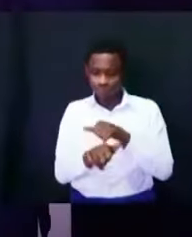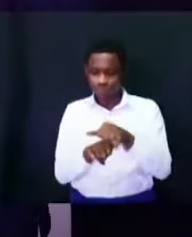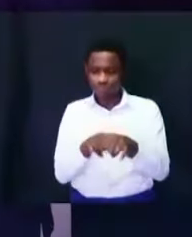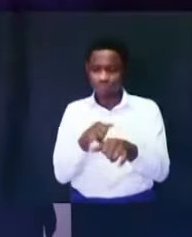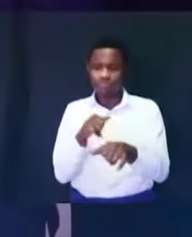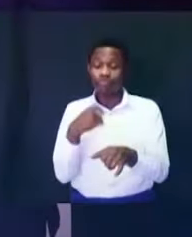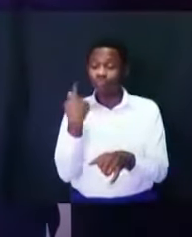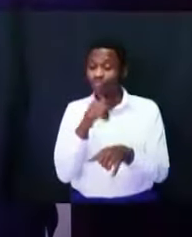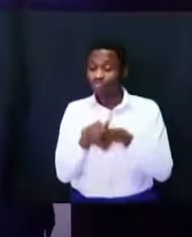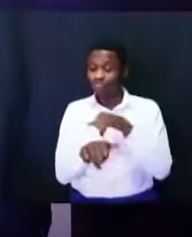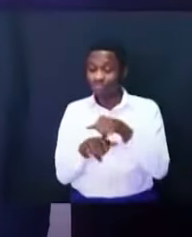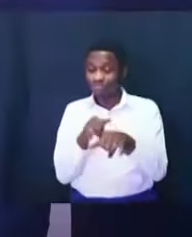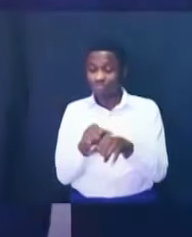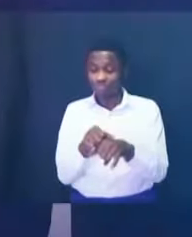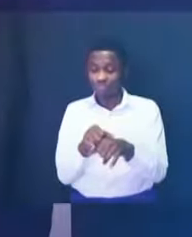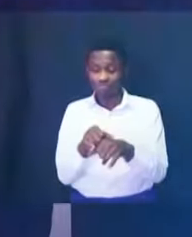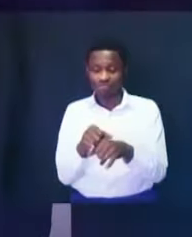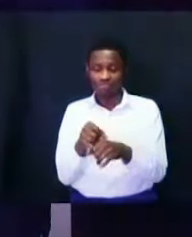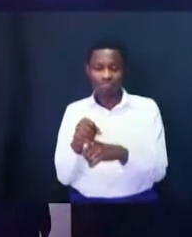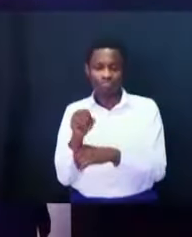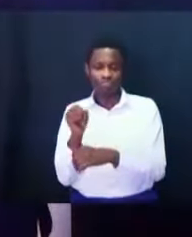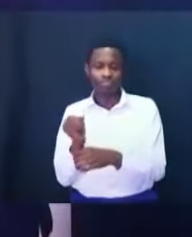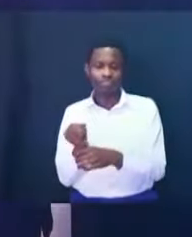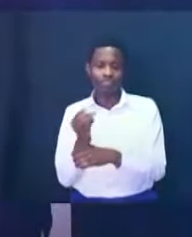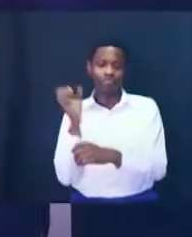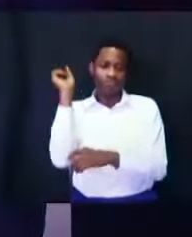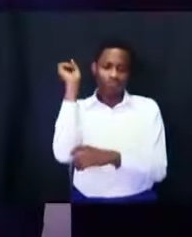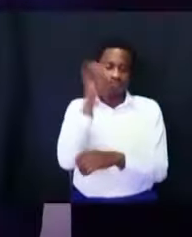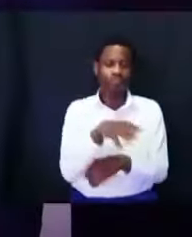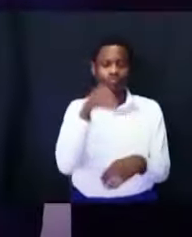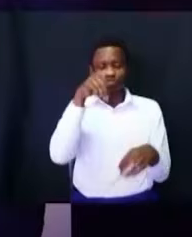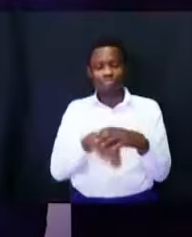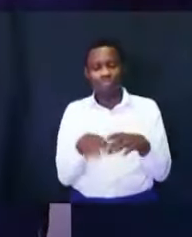them was thrown into the lake of burning